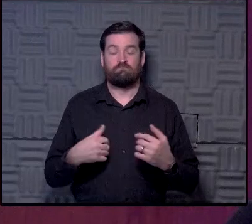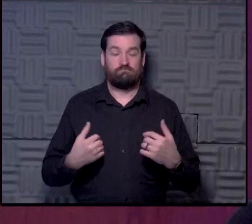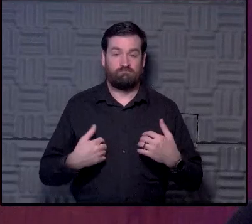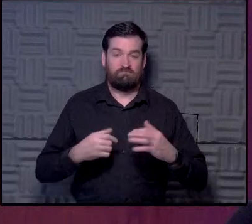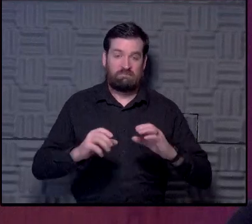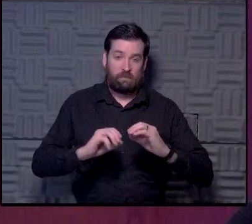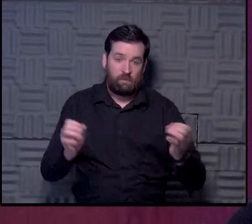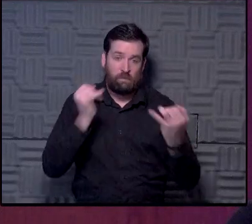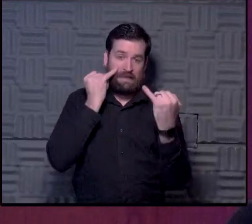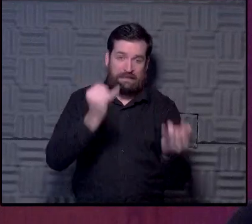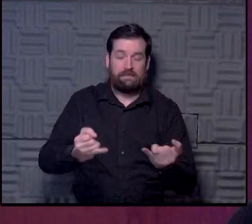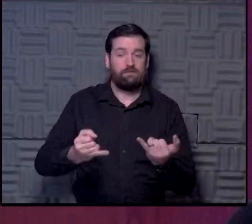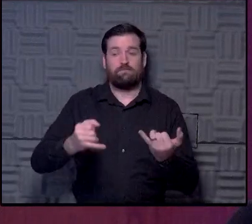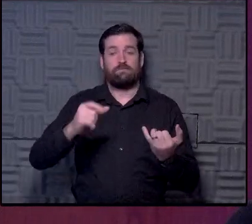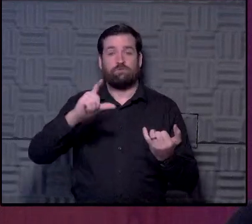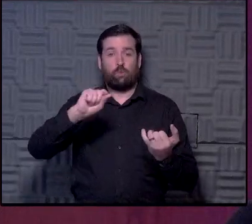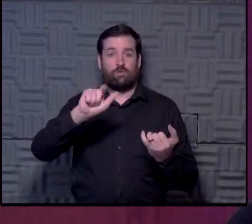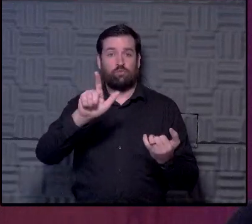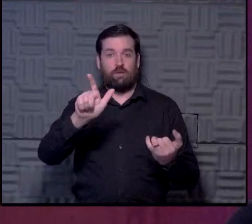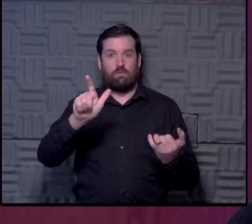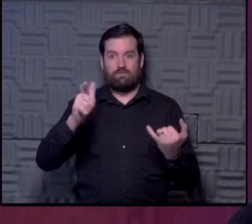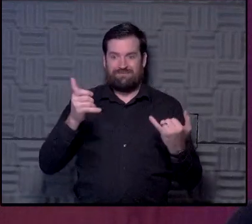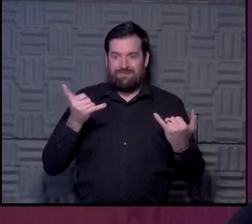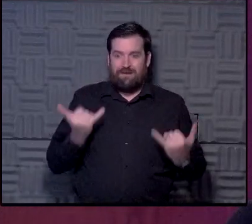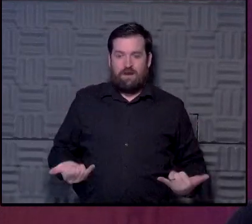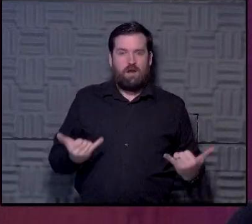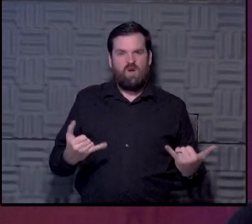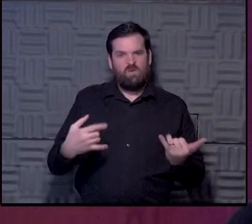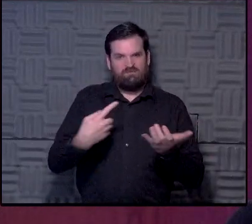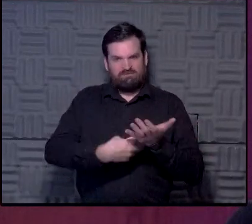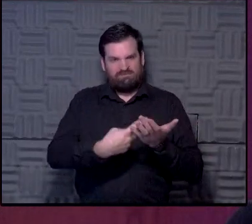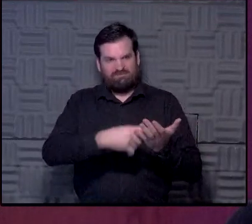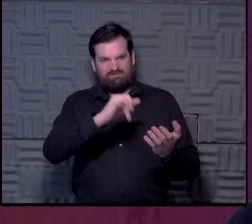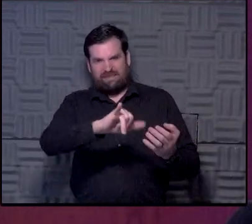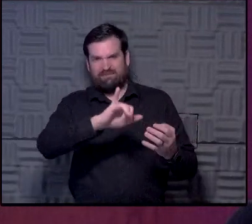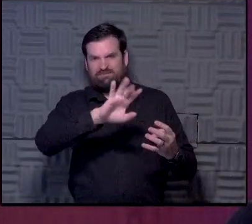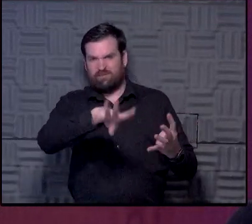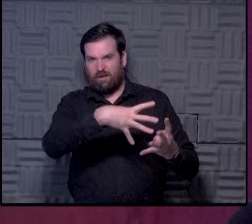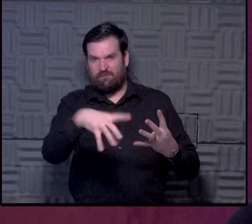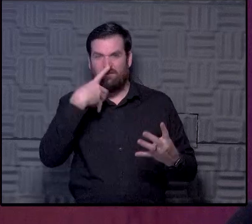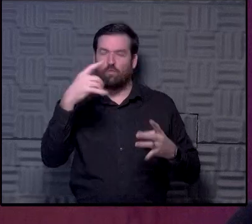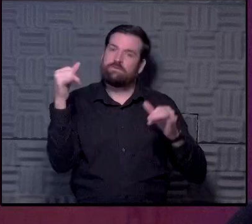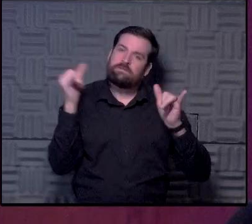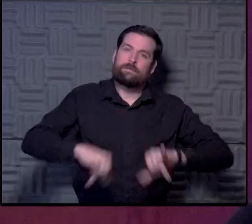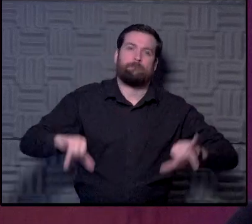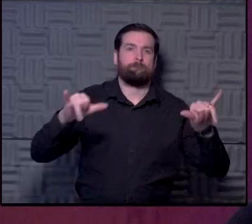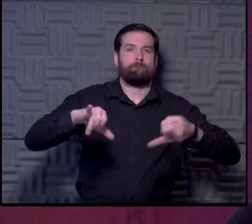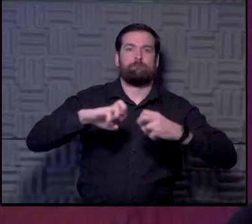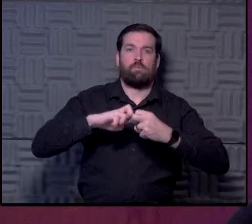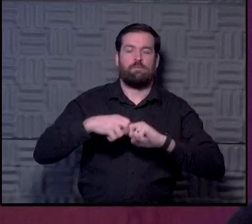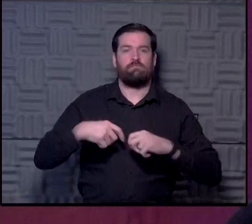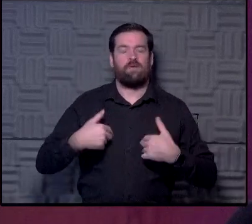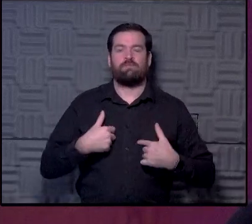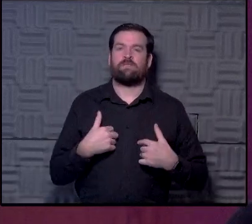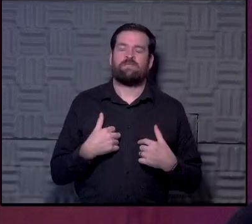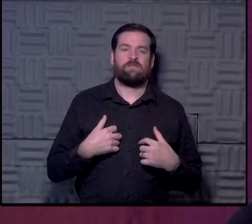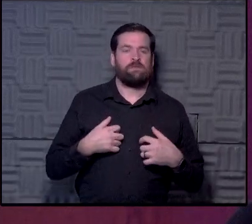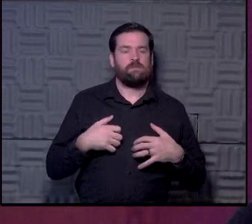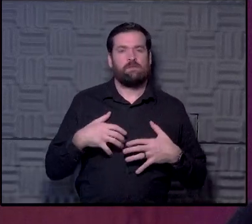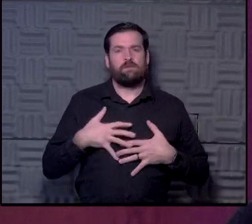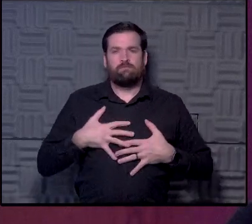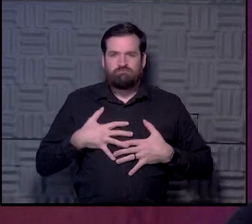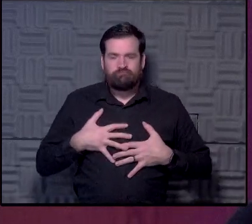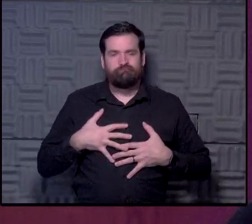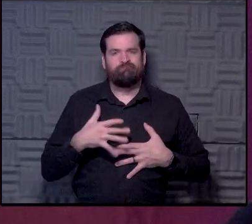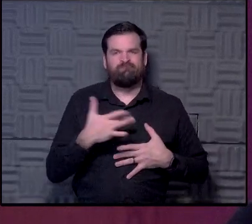no idea that in 2021 we'd be here discussing this kind of graph for the same problem. So I'm humbled by that. But